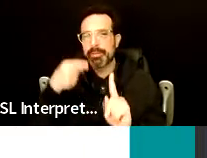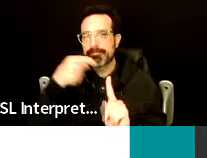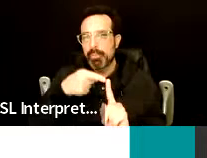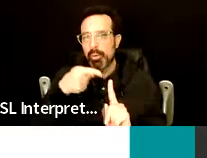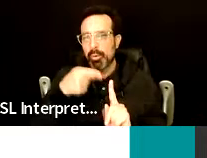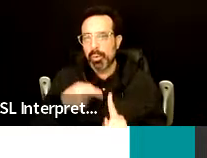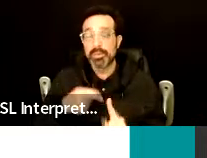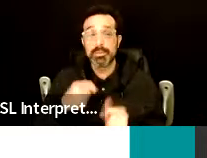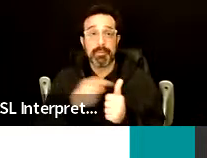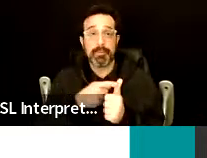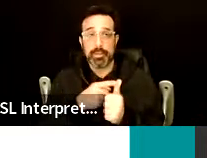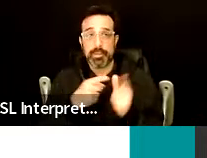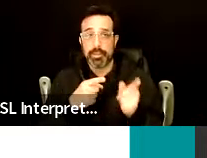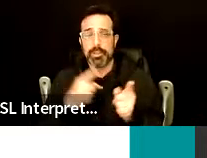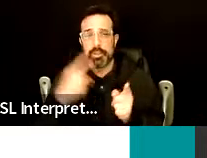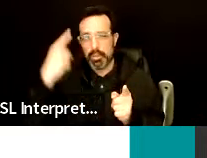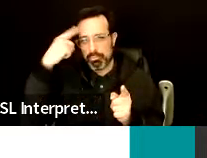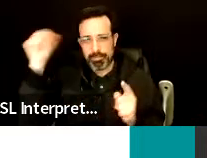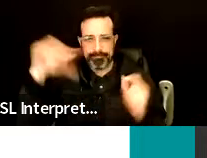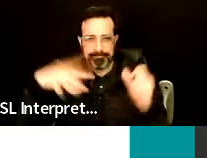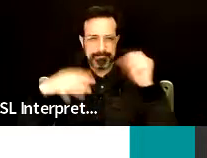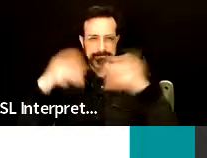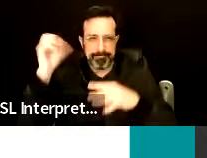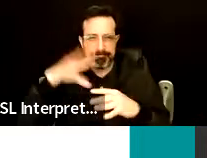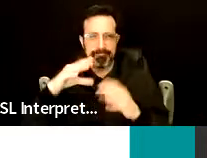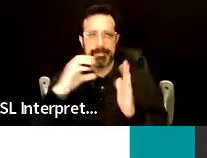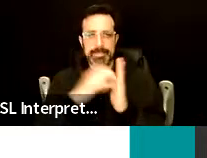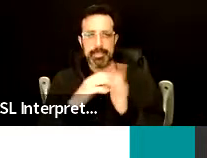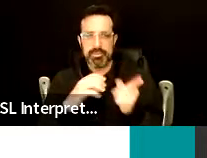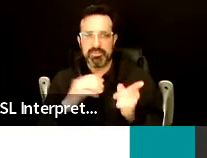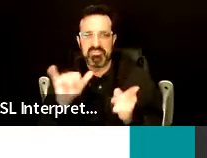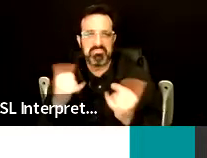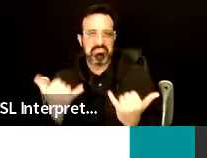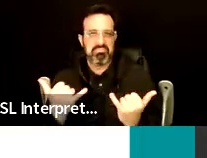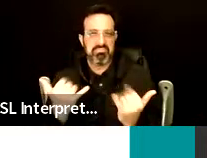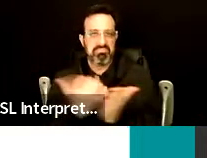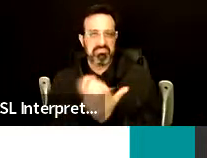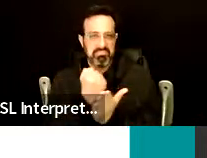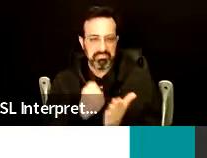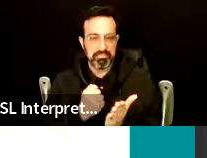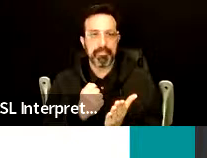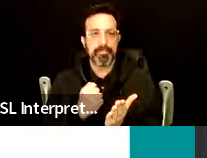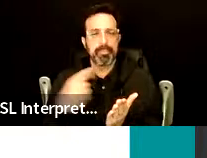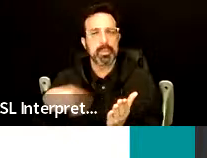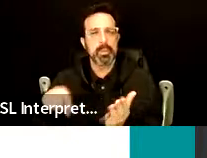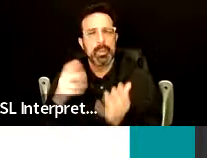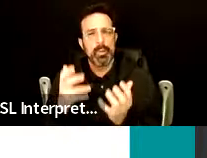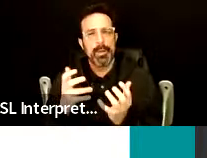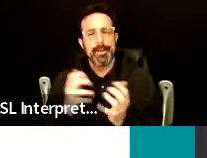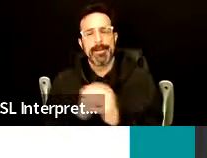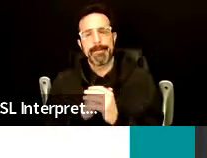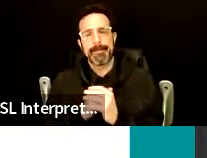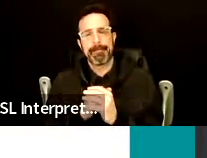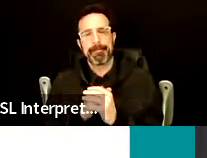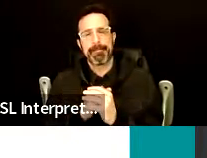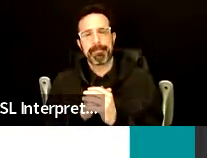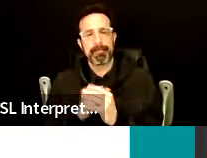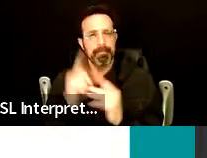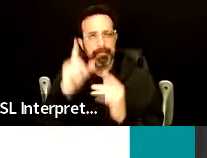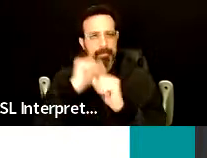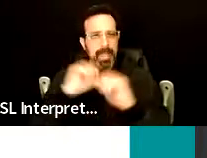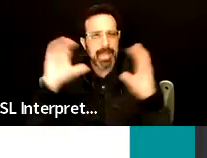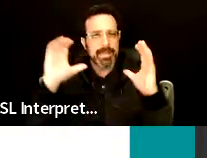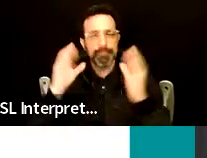first have this brainstorm session, which is what we're doing today, where we really want to have the ideas